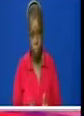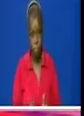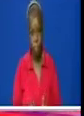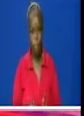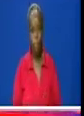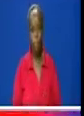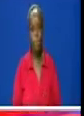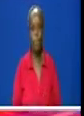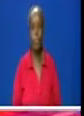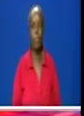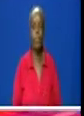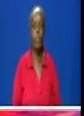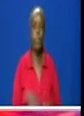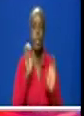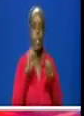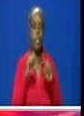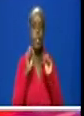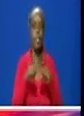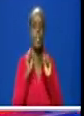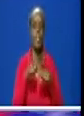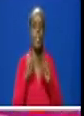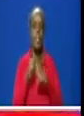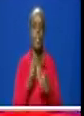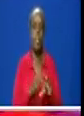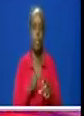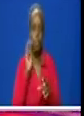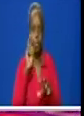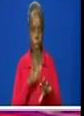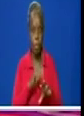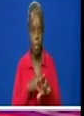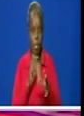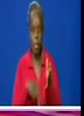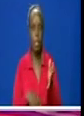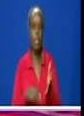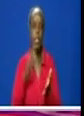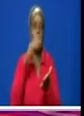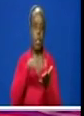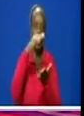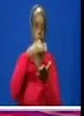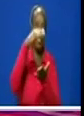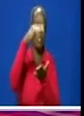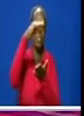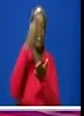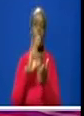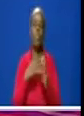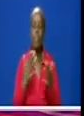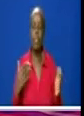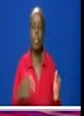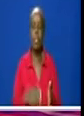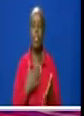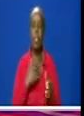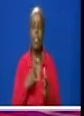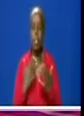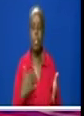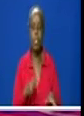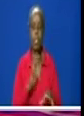Mm-hmm. Can pass you that. Okay. Yeah. Okay. Yes. When we look at that stack of ours, it has got things that are